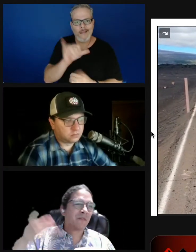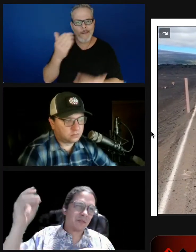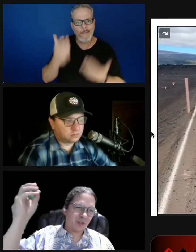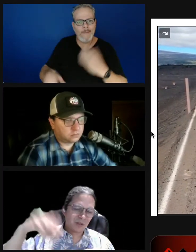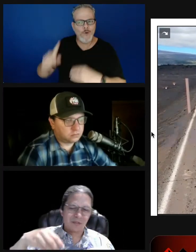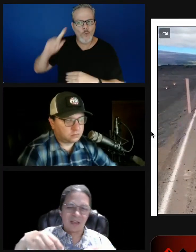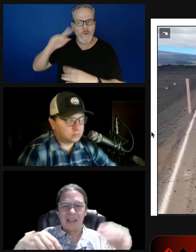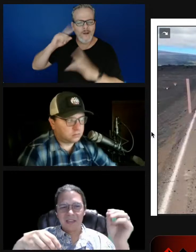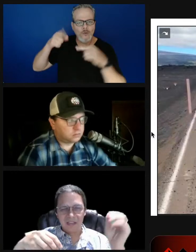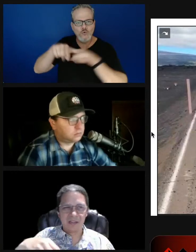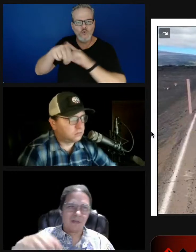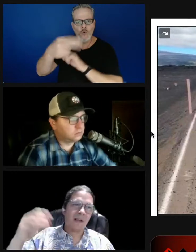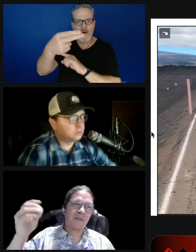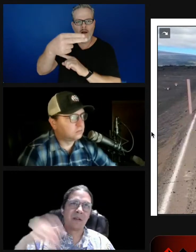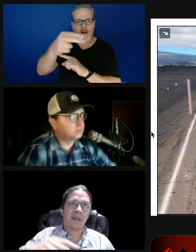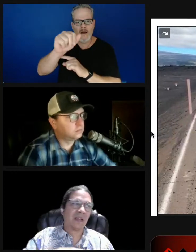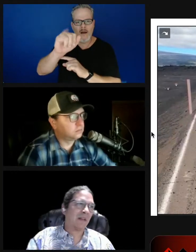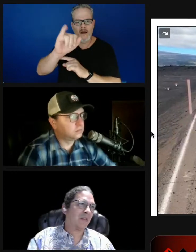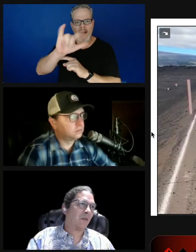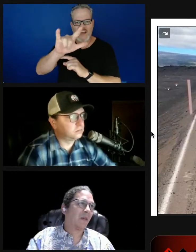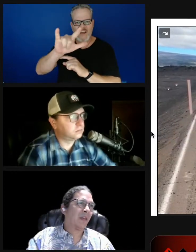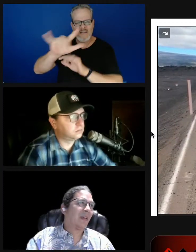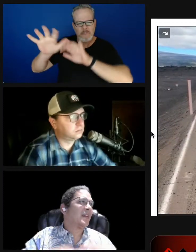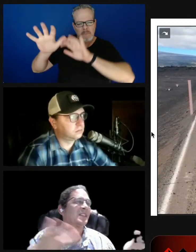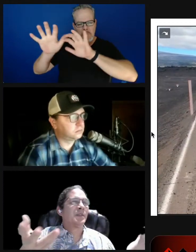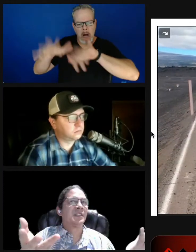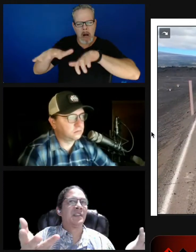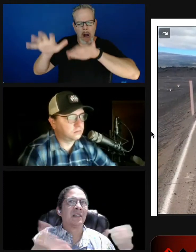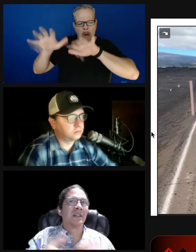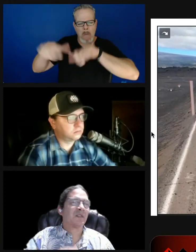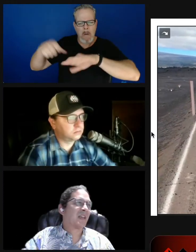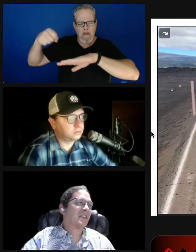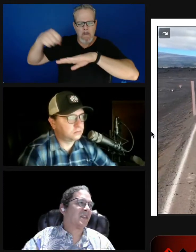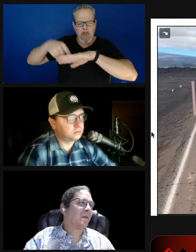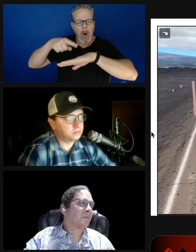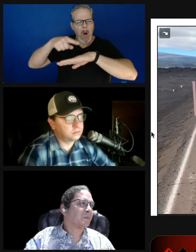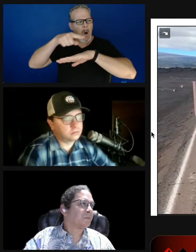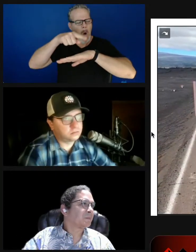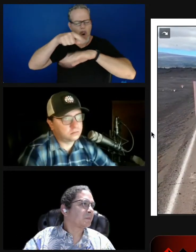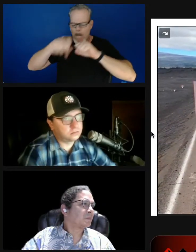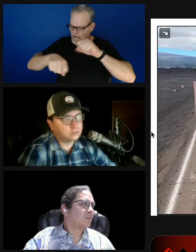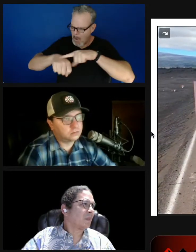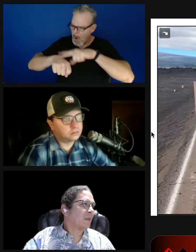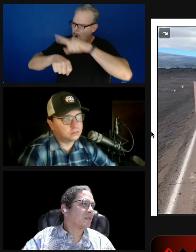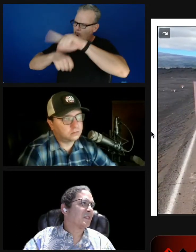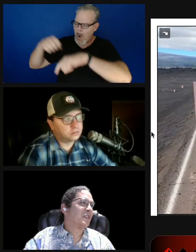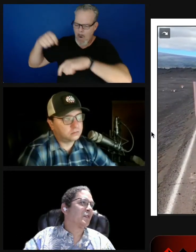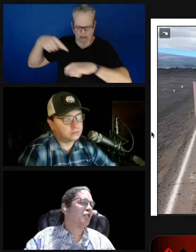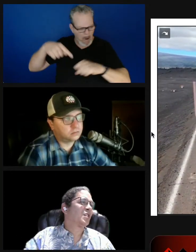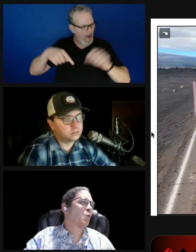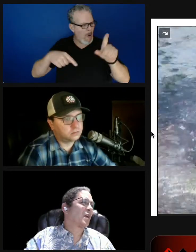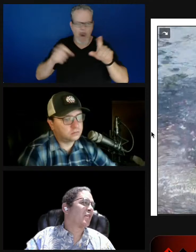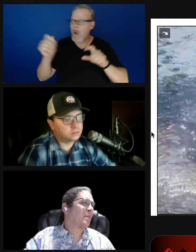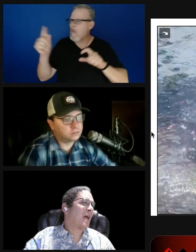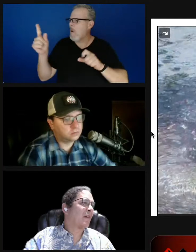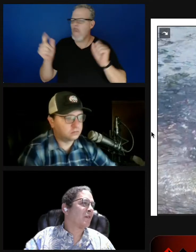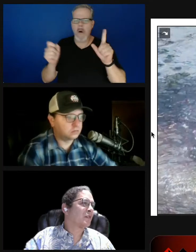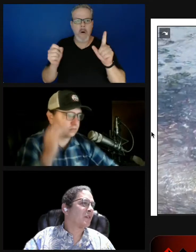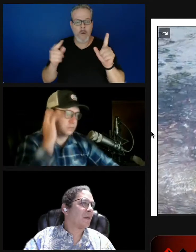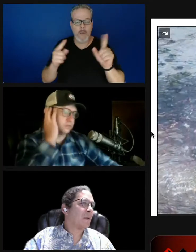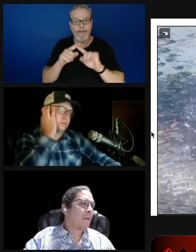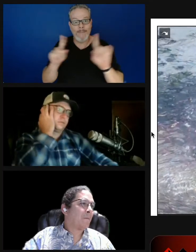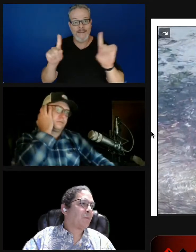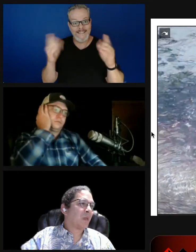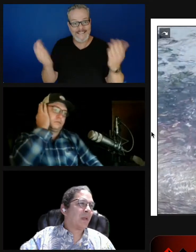when you have chunks of ice hitting the ground and hitting around you, except you see it in clear skies here. Let's see the USGS working there in the